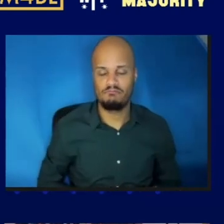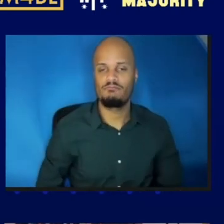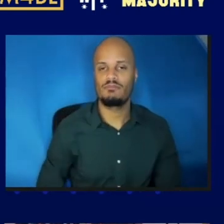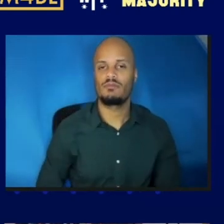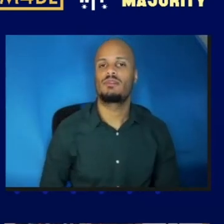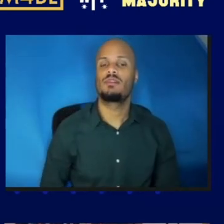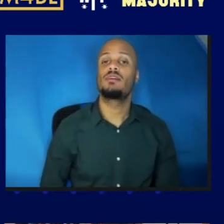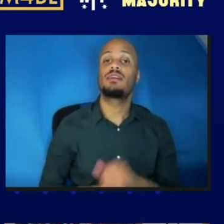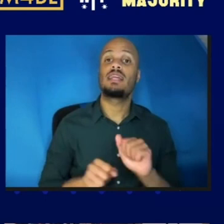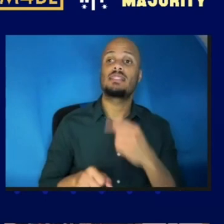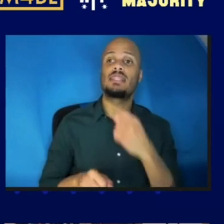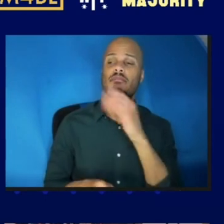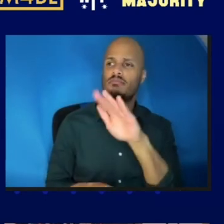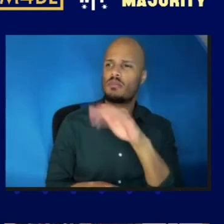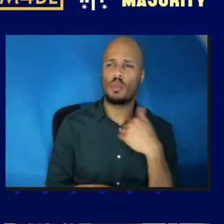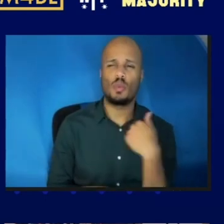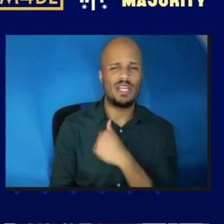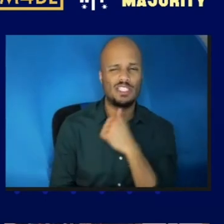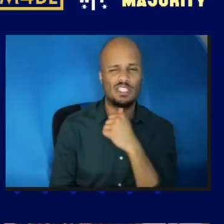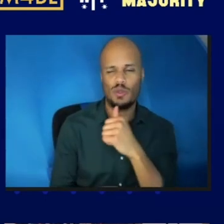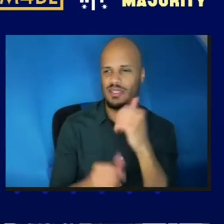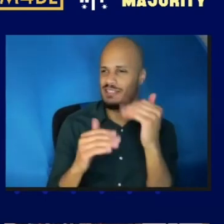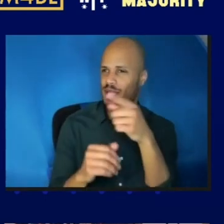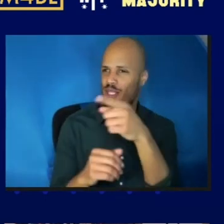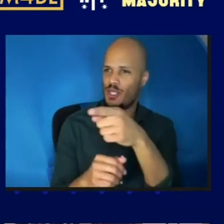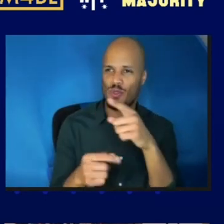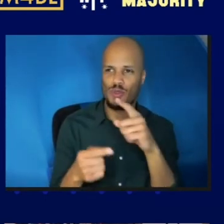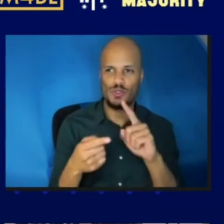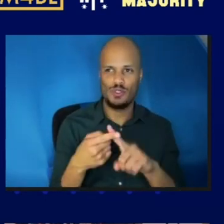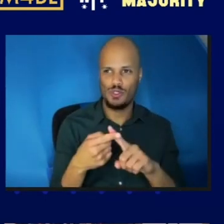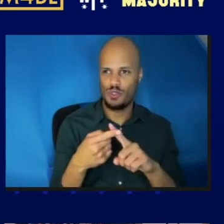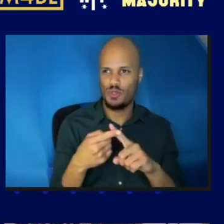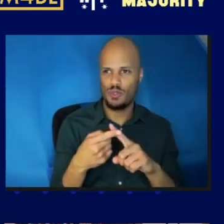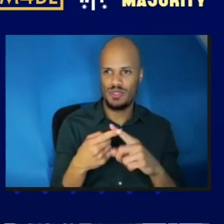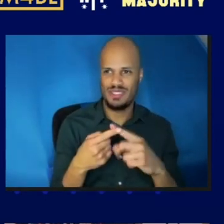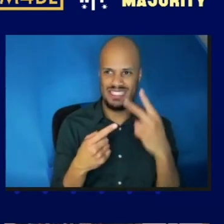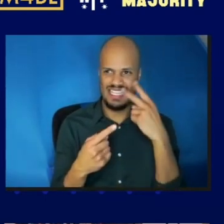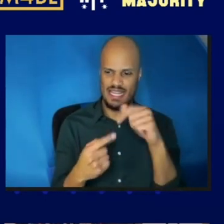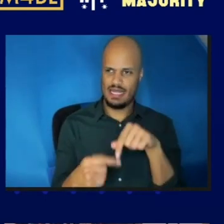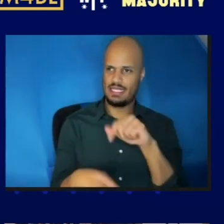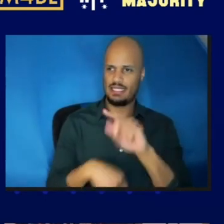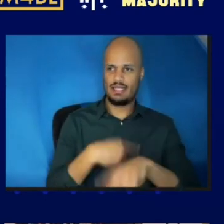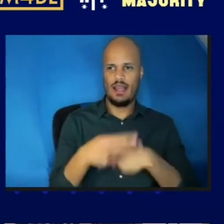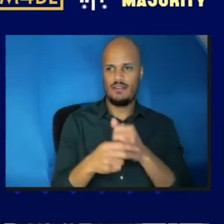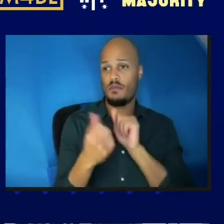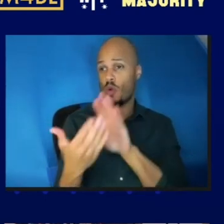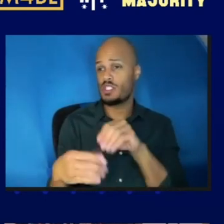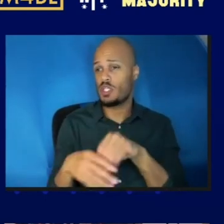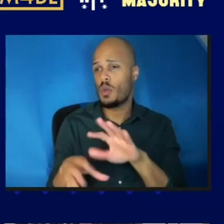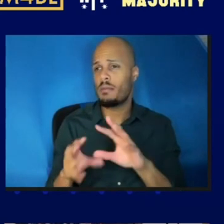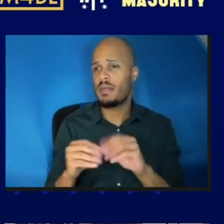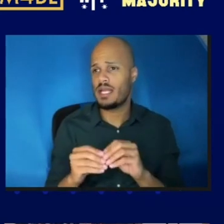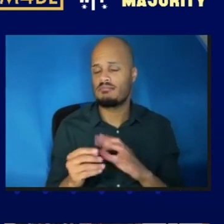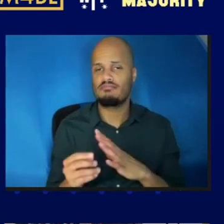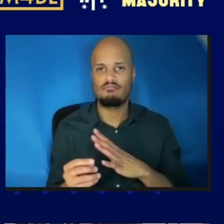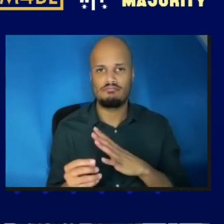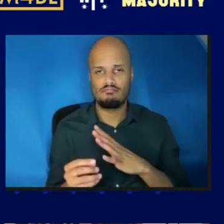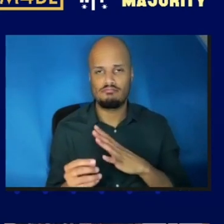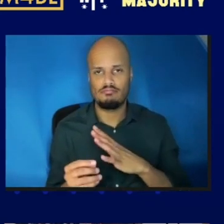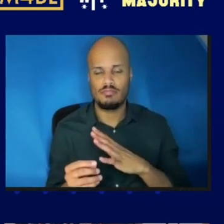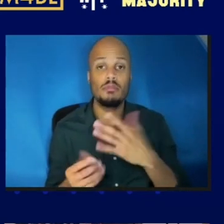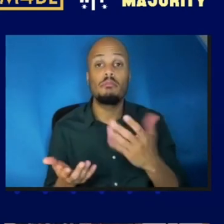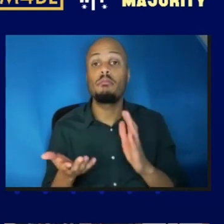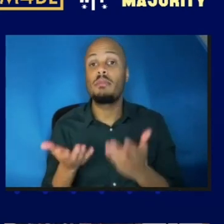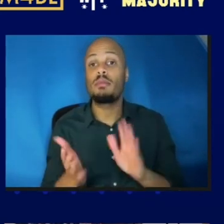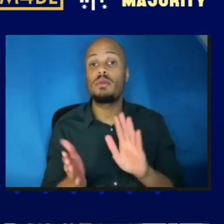front line, we don't expect that you'll encounter this in your lobbying meetings. We do ask you to be ready. It could be that your